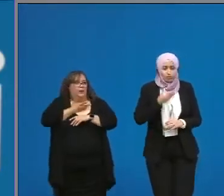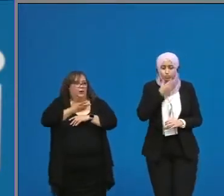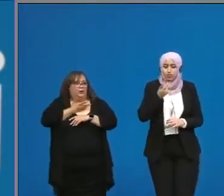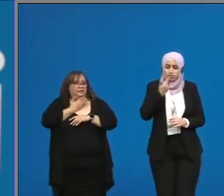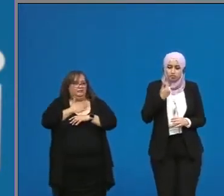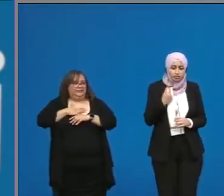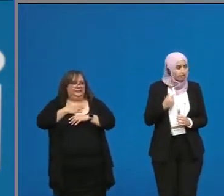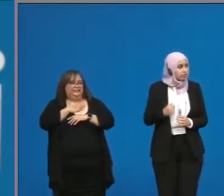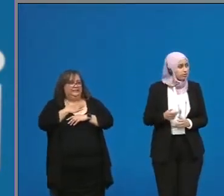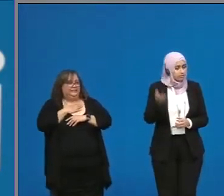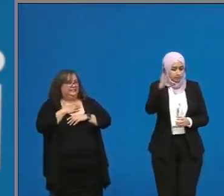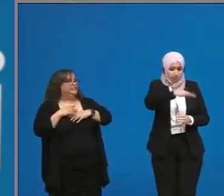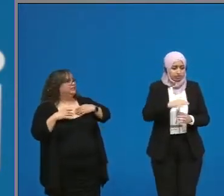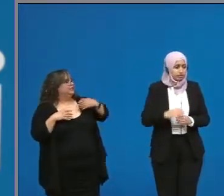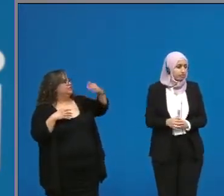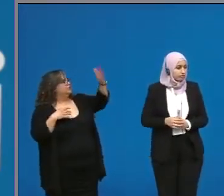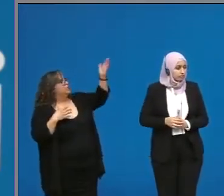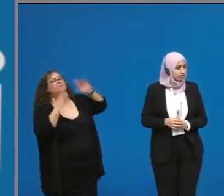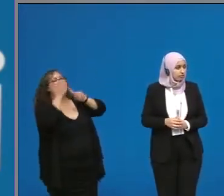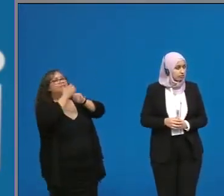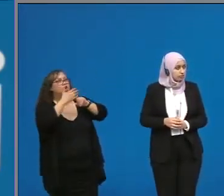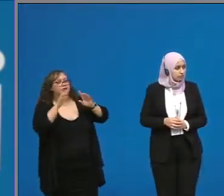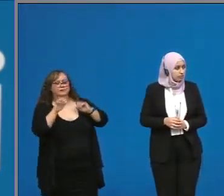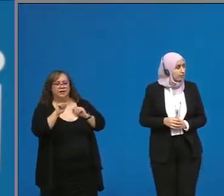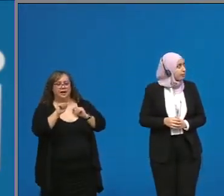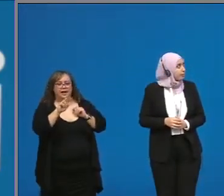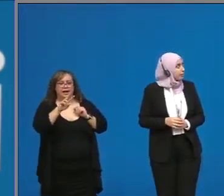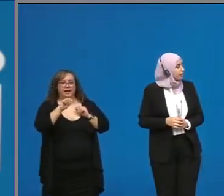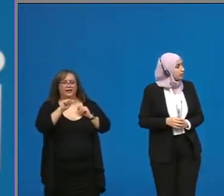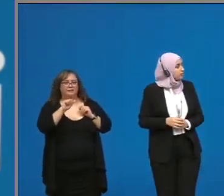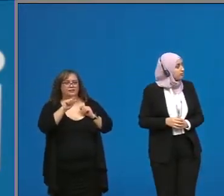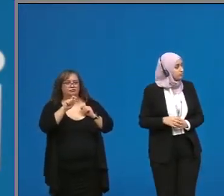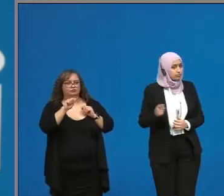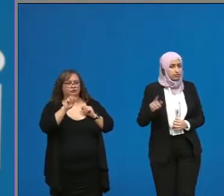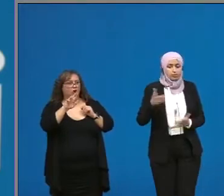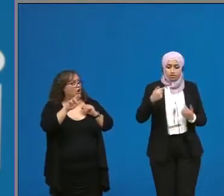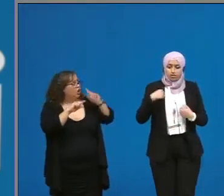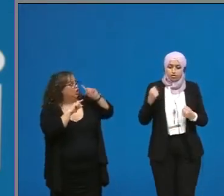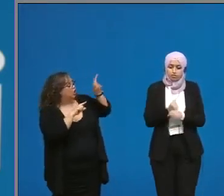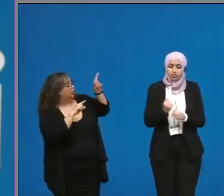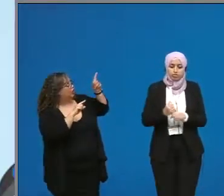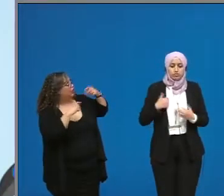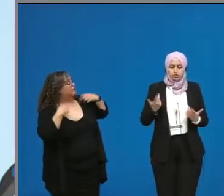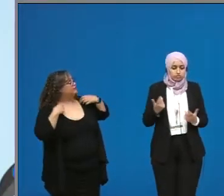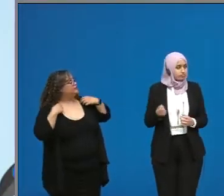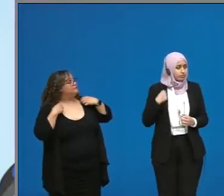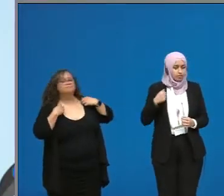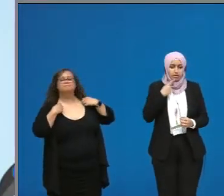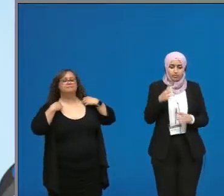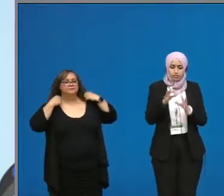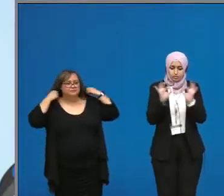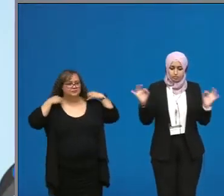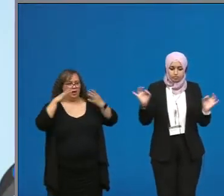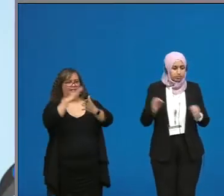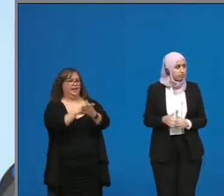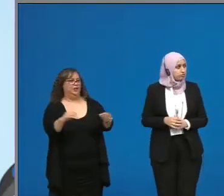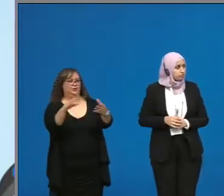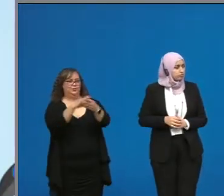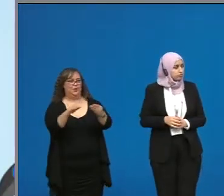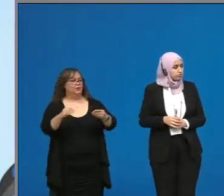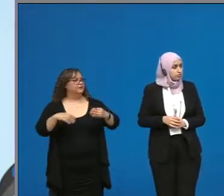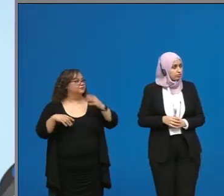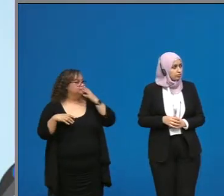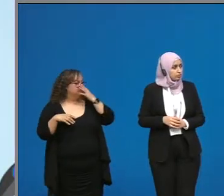So what about us? What are these avatars? Where are the avatars? These avatars. Well, let me tell you the story.